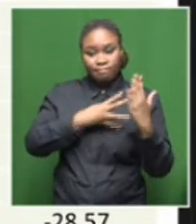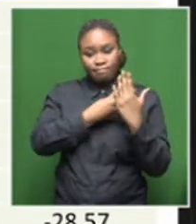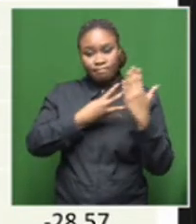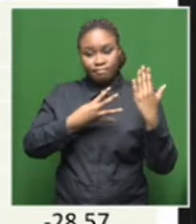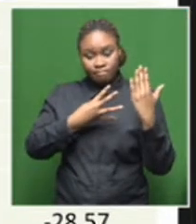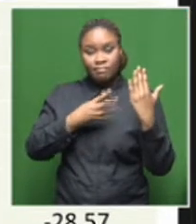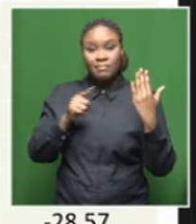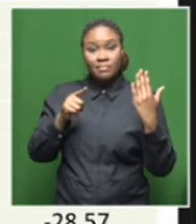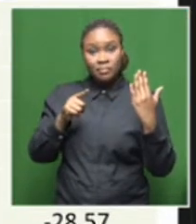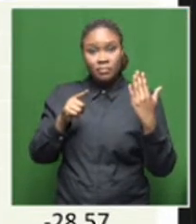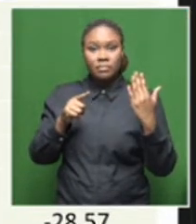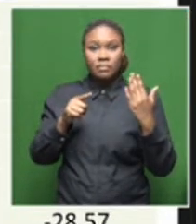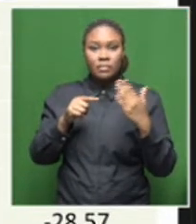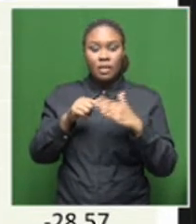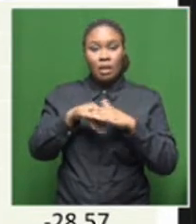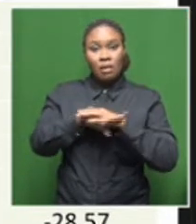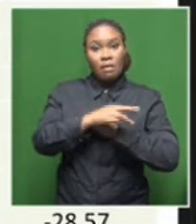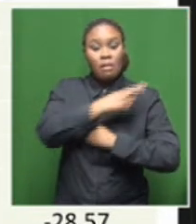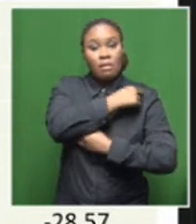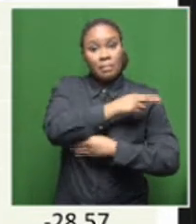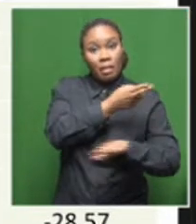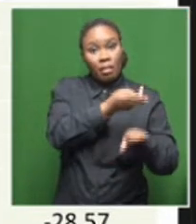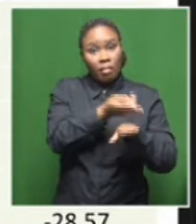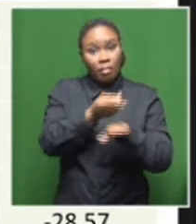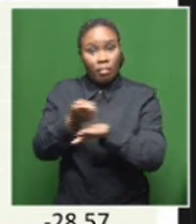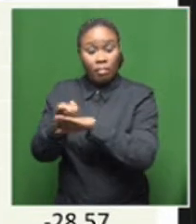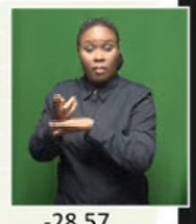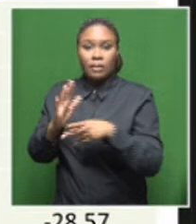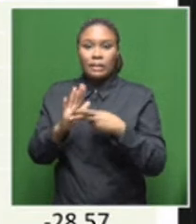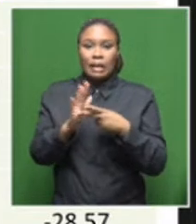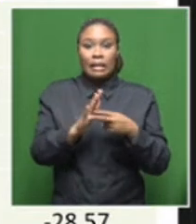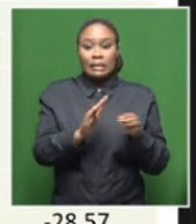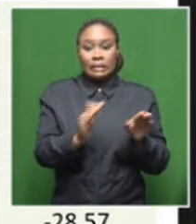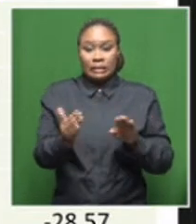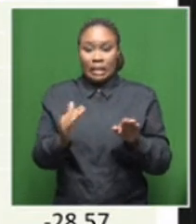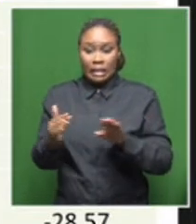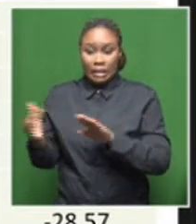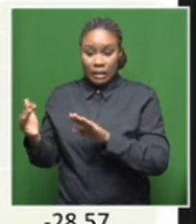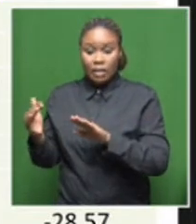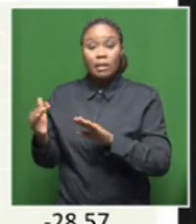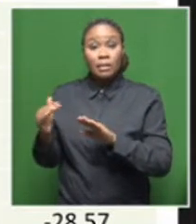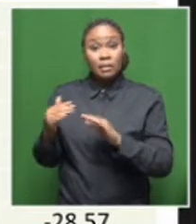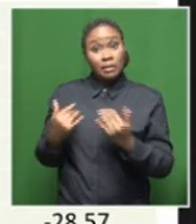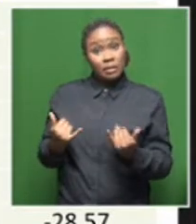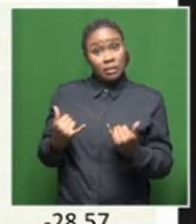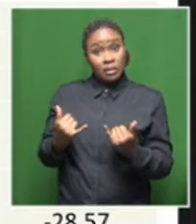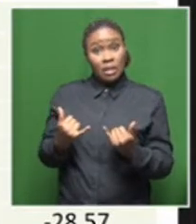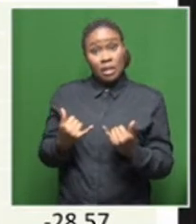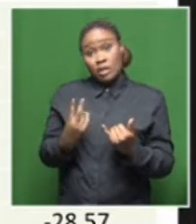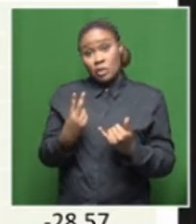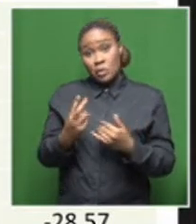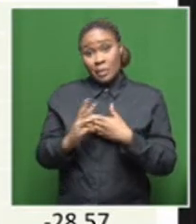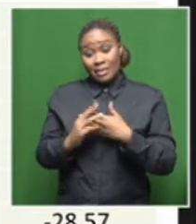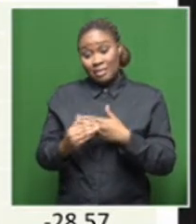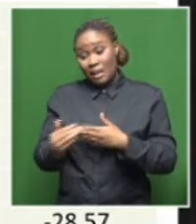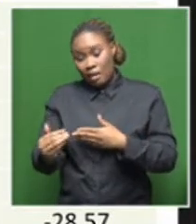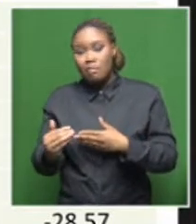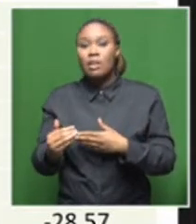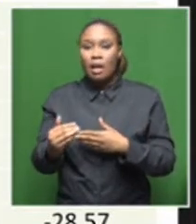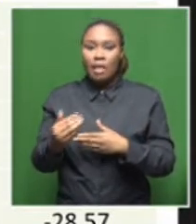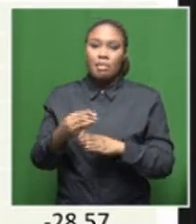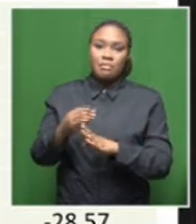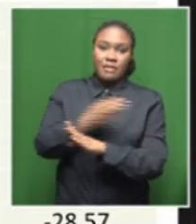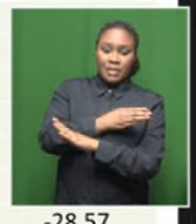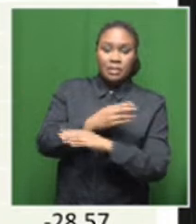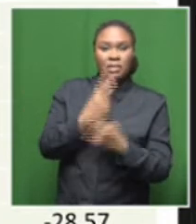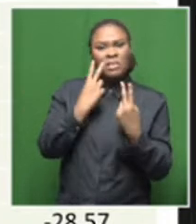admissions and deaths in the current 2 weeks and the previous 2 weeks before that. And you can see that in all provinces, there's been a